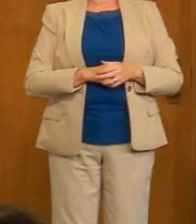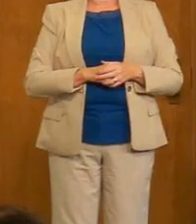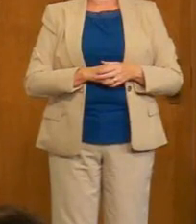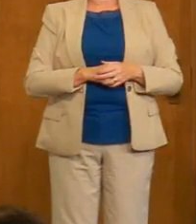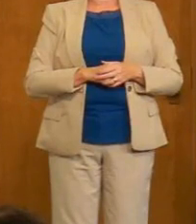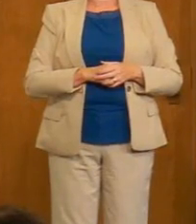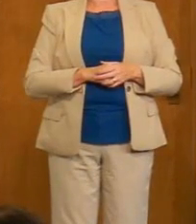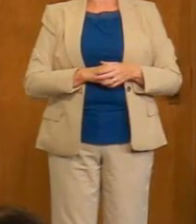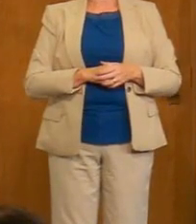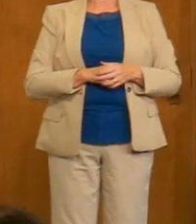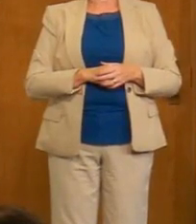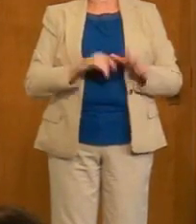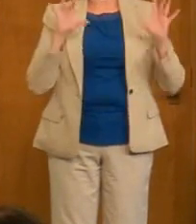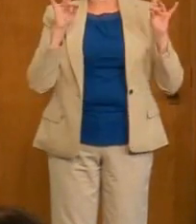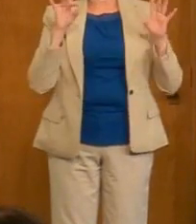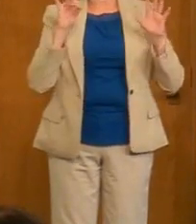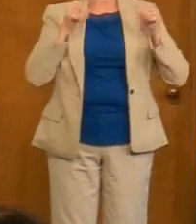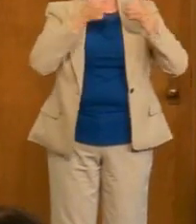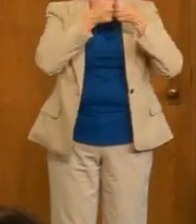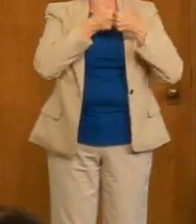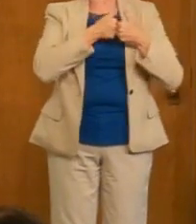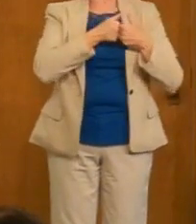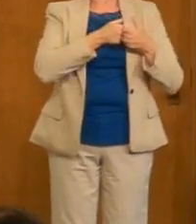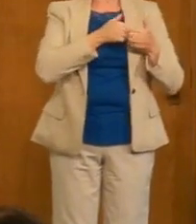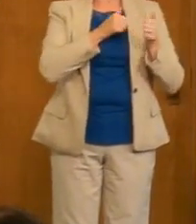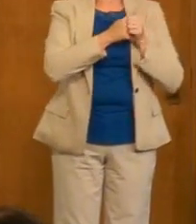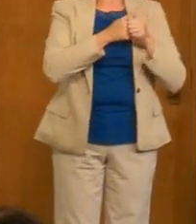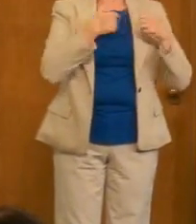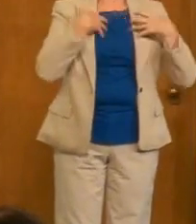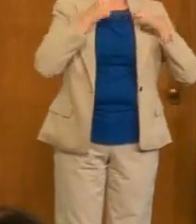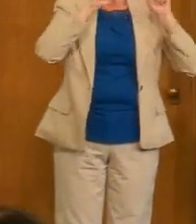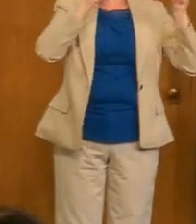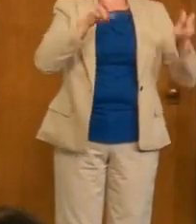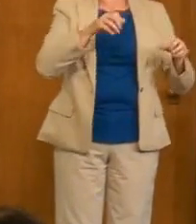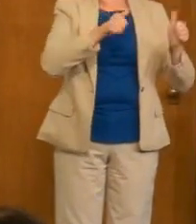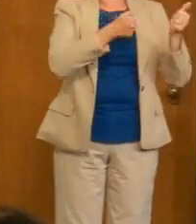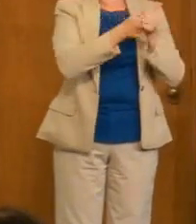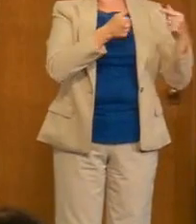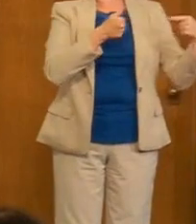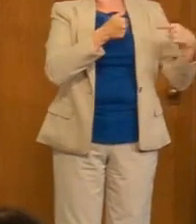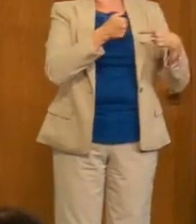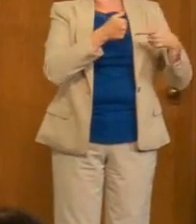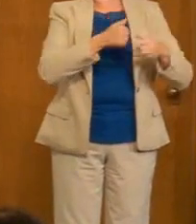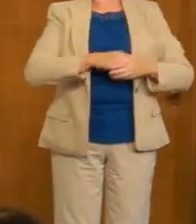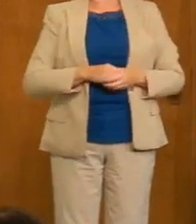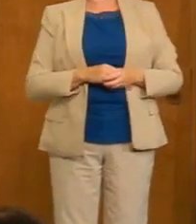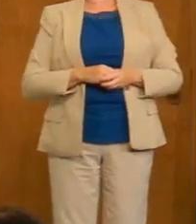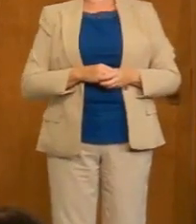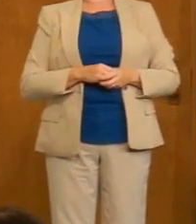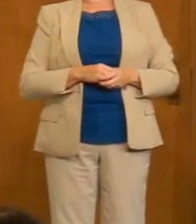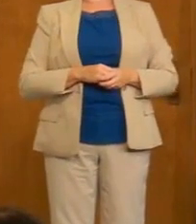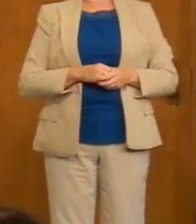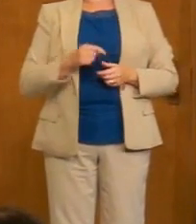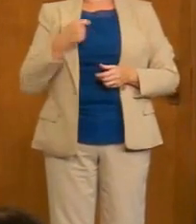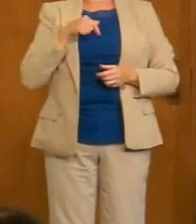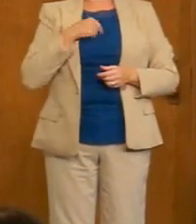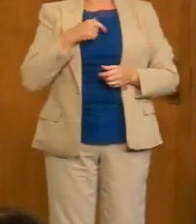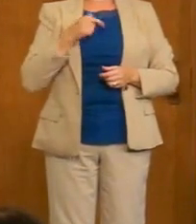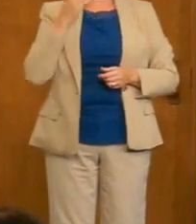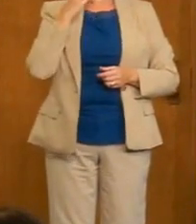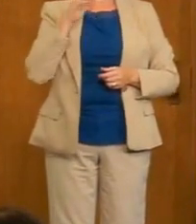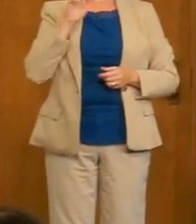in certain areas of the province or because of outbreak management, we'll do so. If we can continue to wind down services because we're not seeing cases,